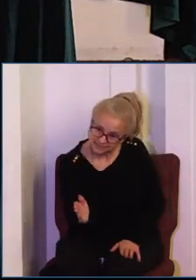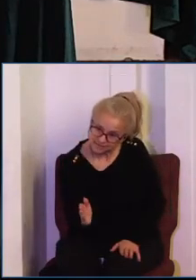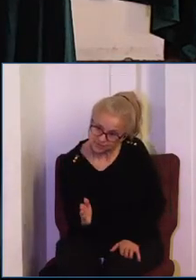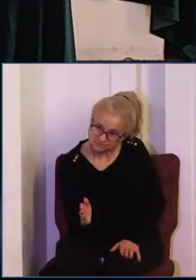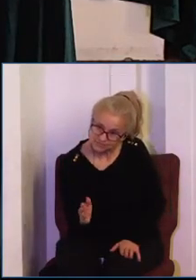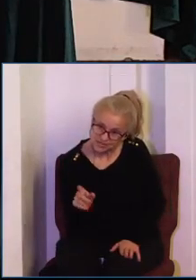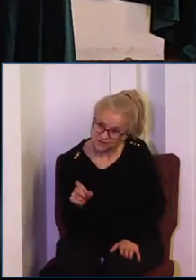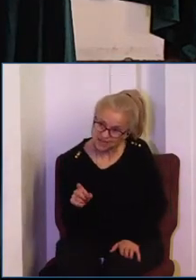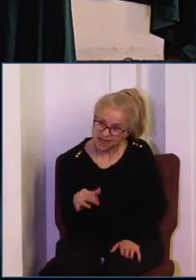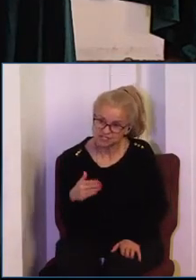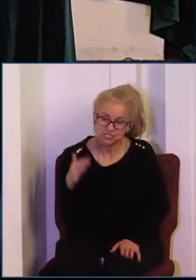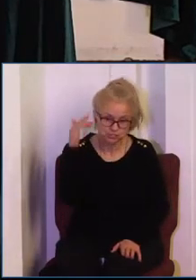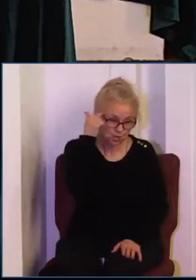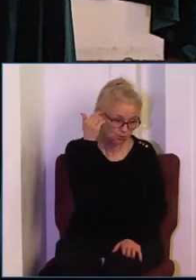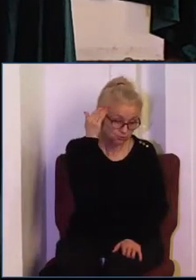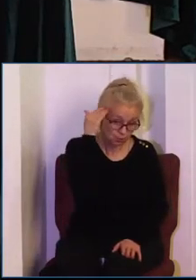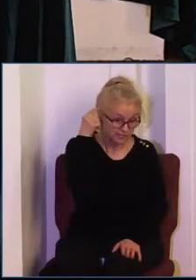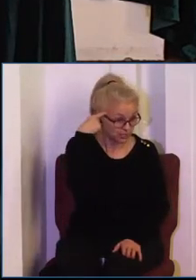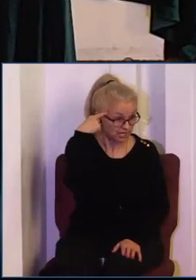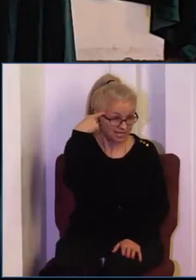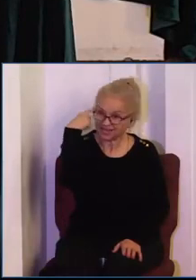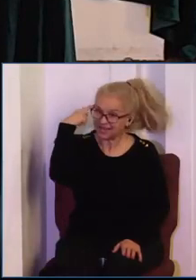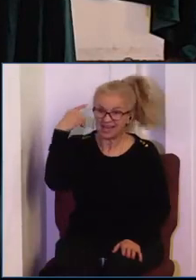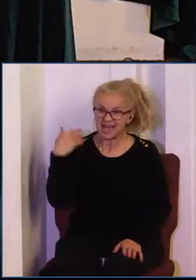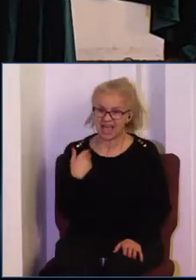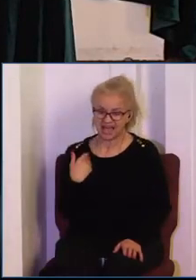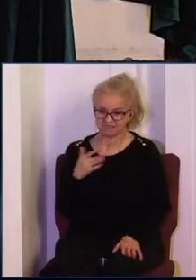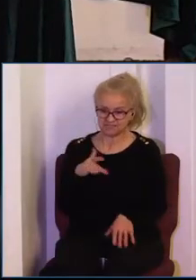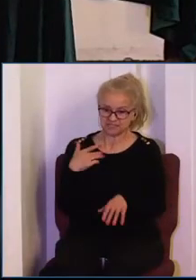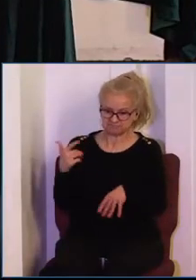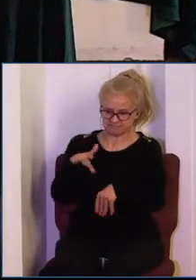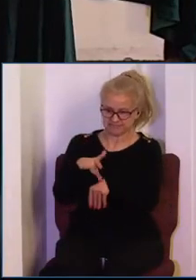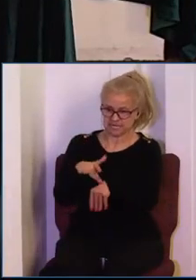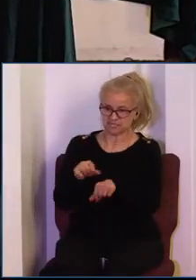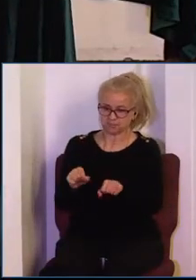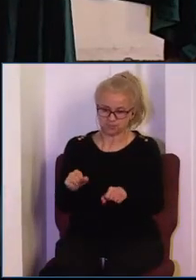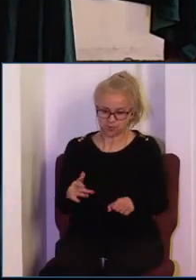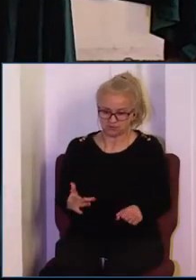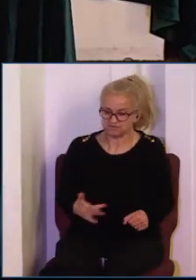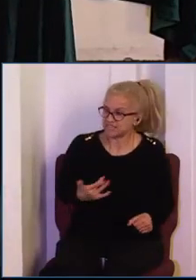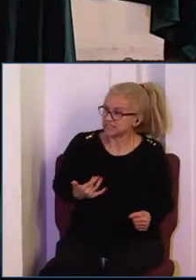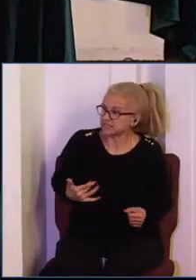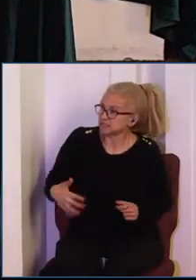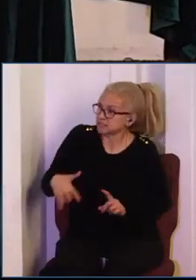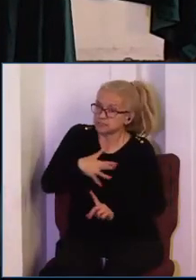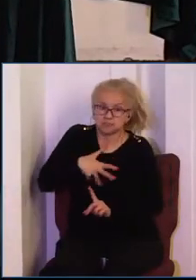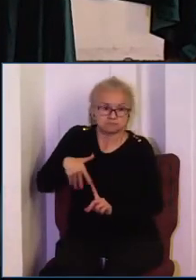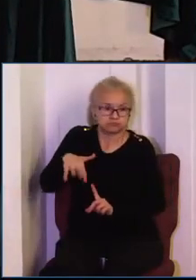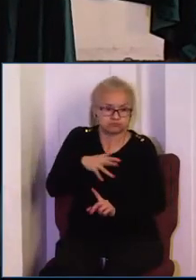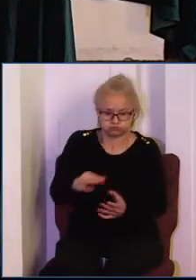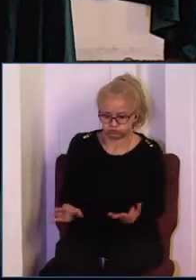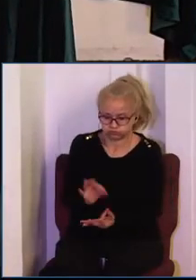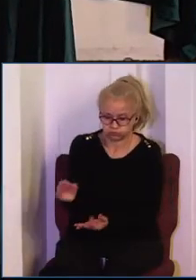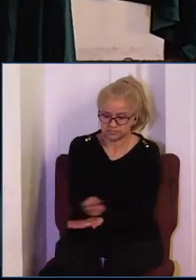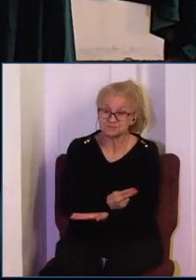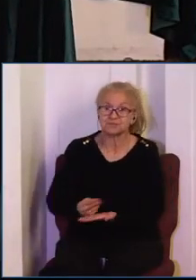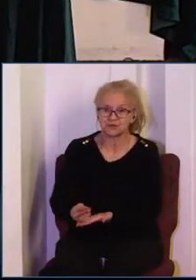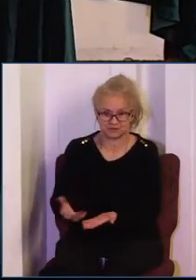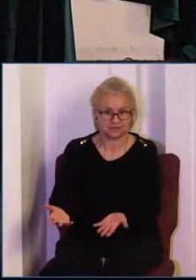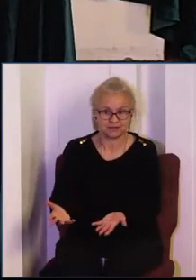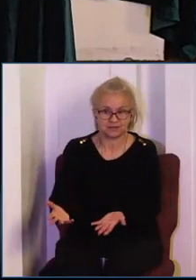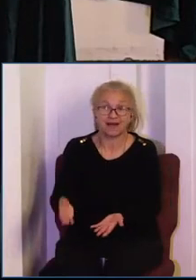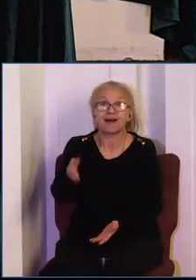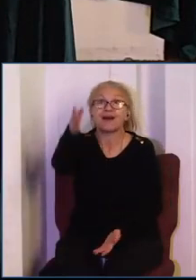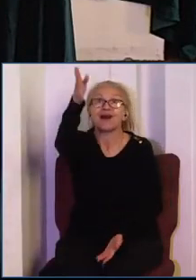don't have to just know it. We can have the tangible feeling of the Holy Spirit that God